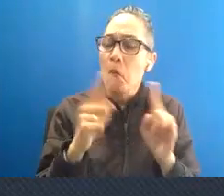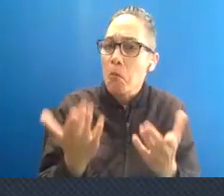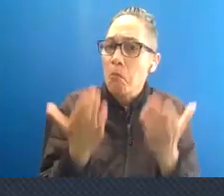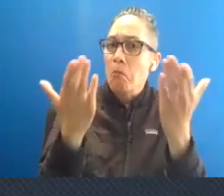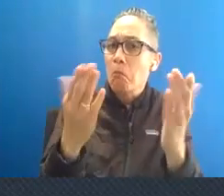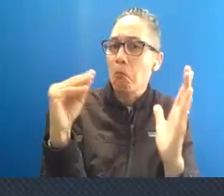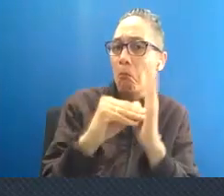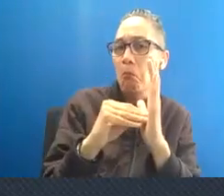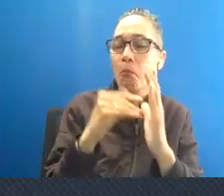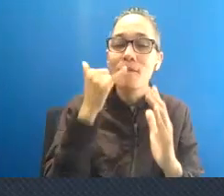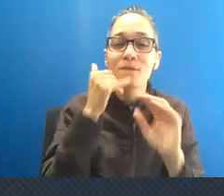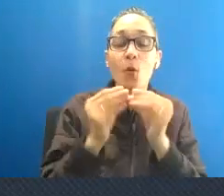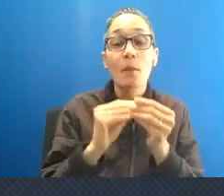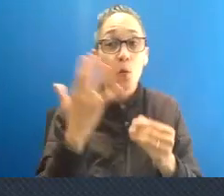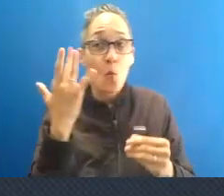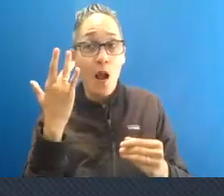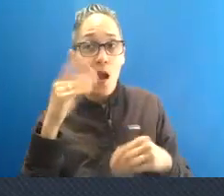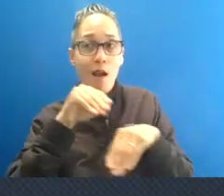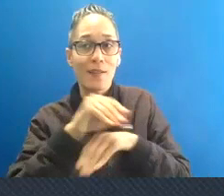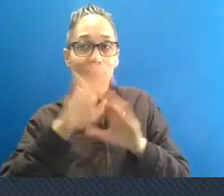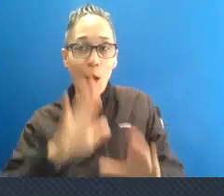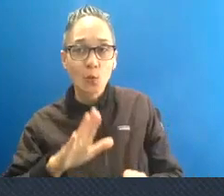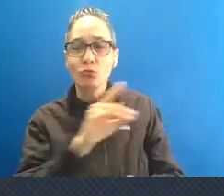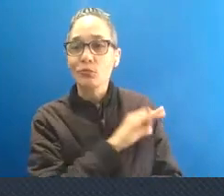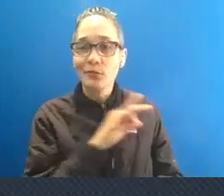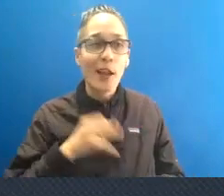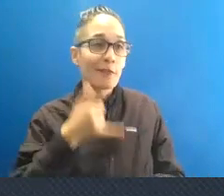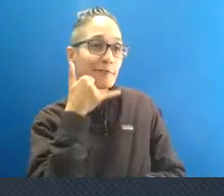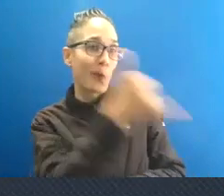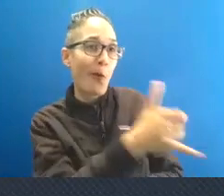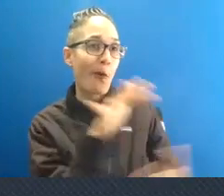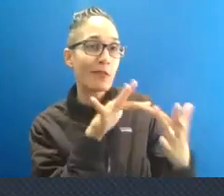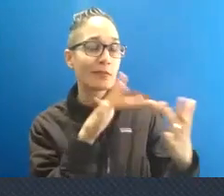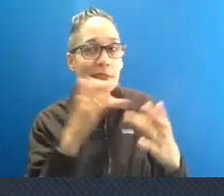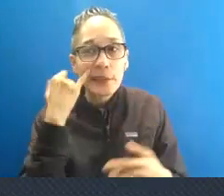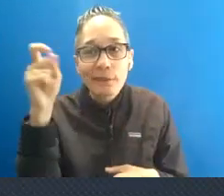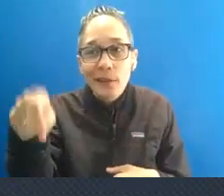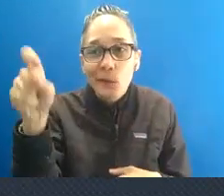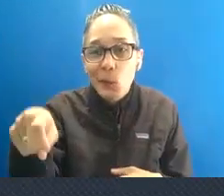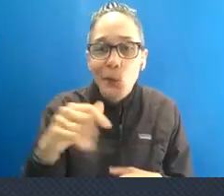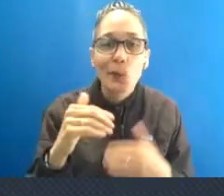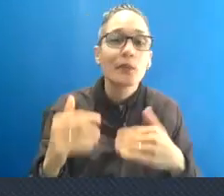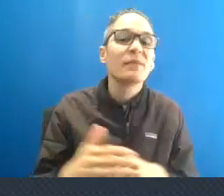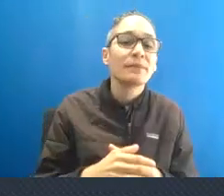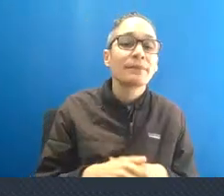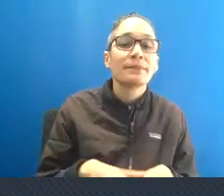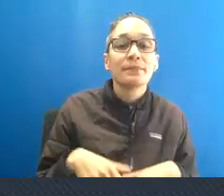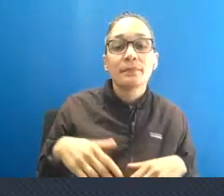just so it's easier for counselors and office staff to contact you if you need it.